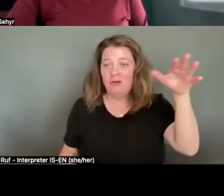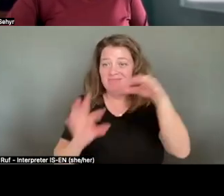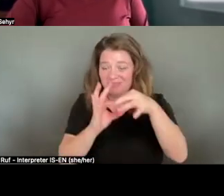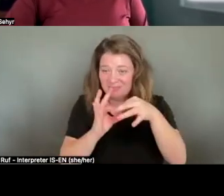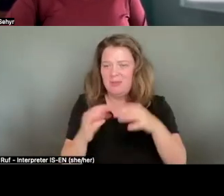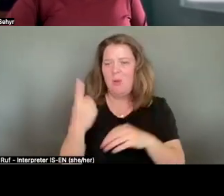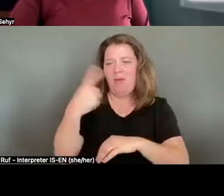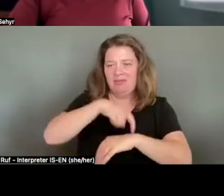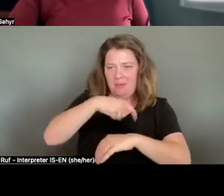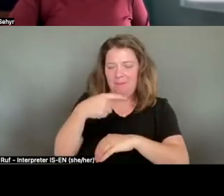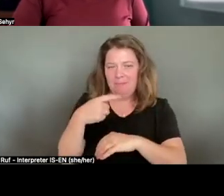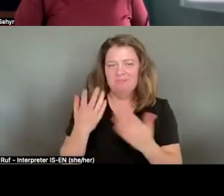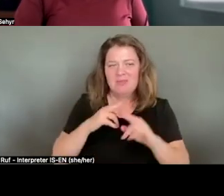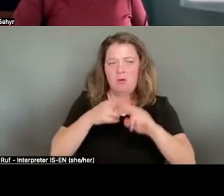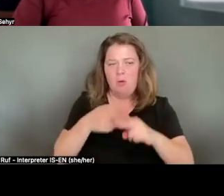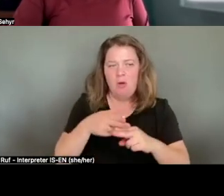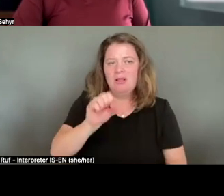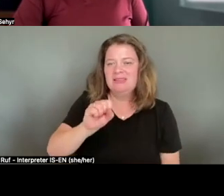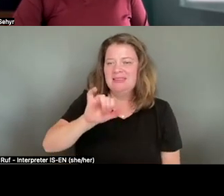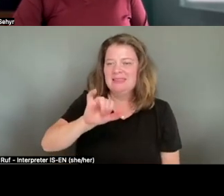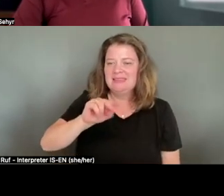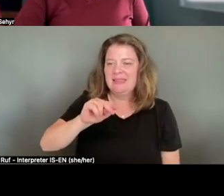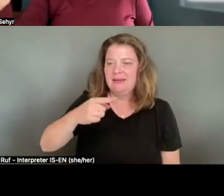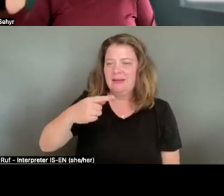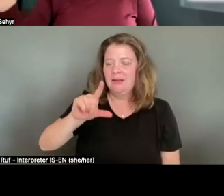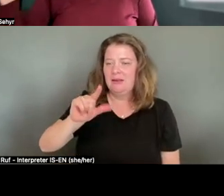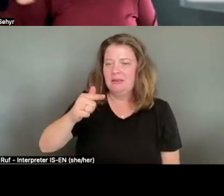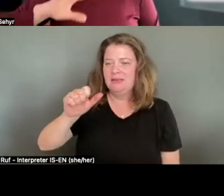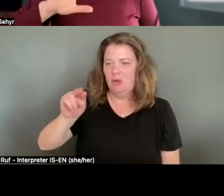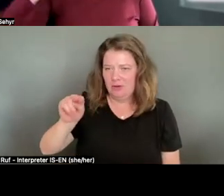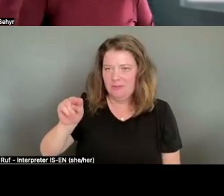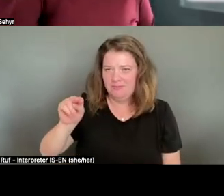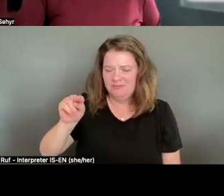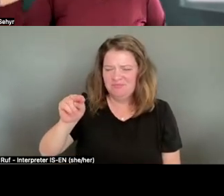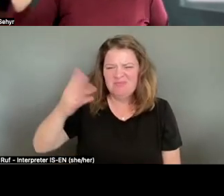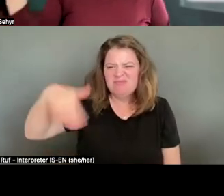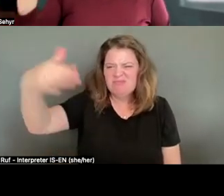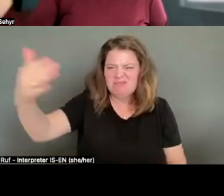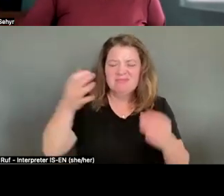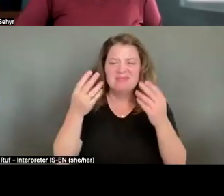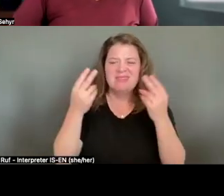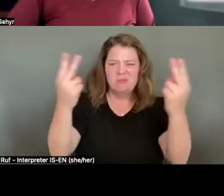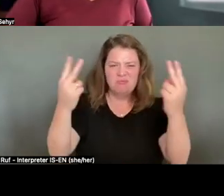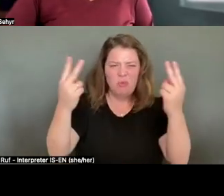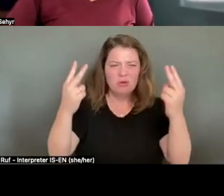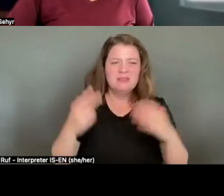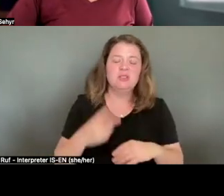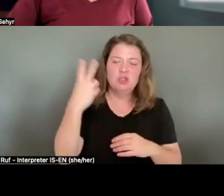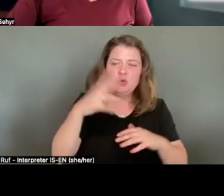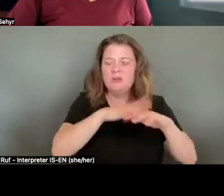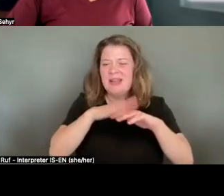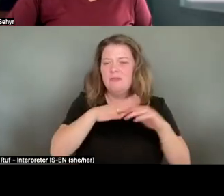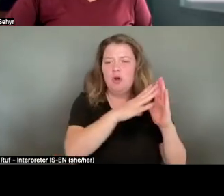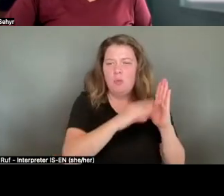singletons. And this will be important when I talk about the two different network models that we